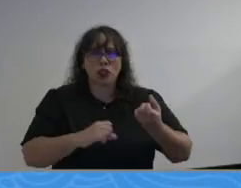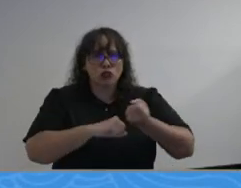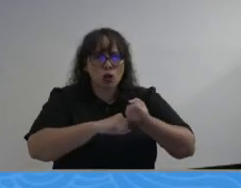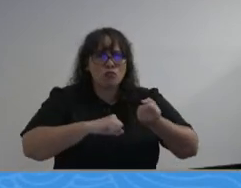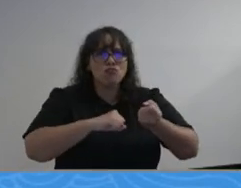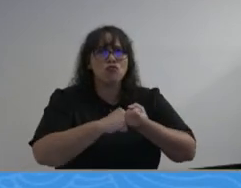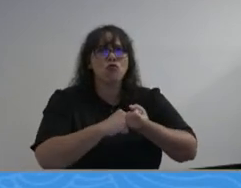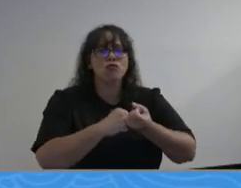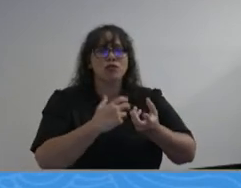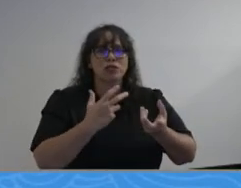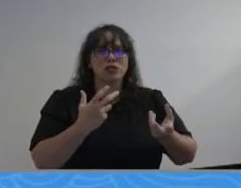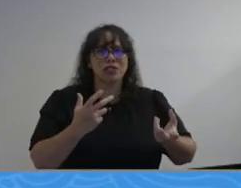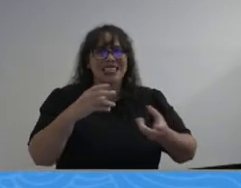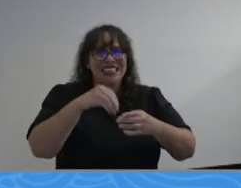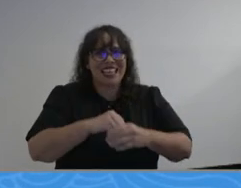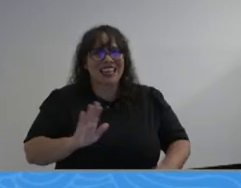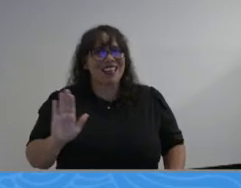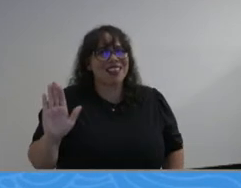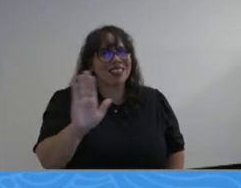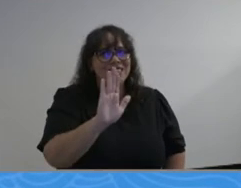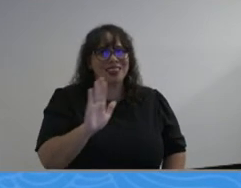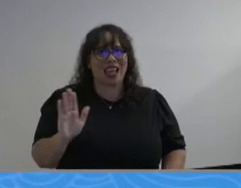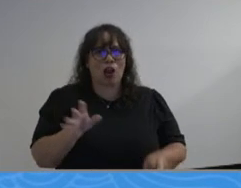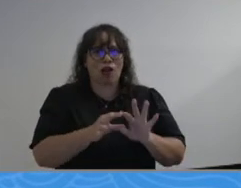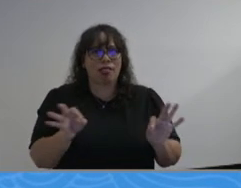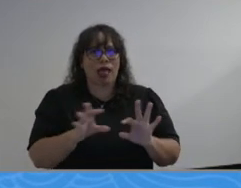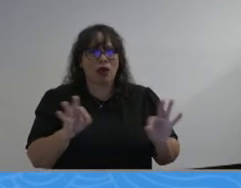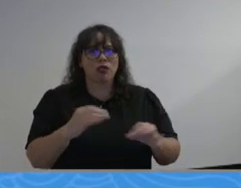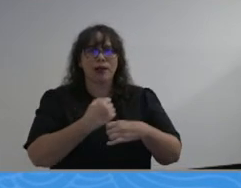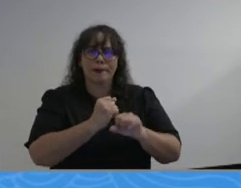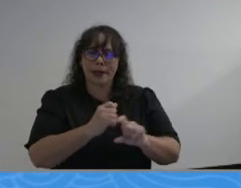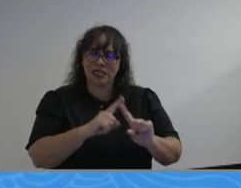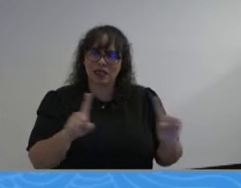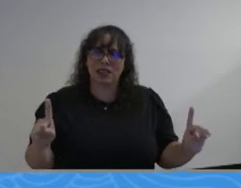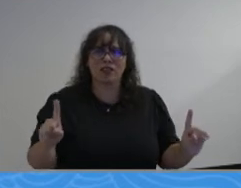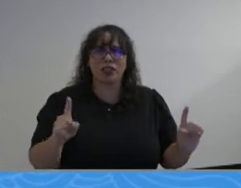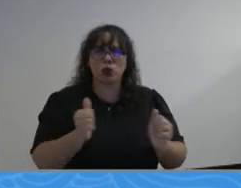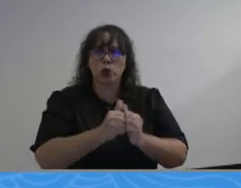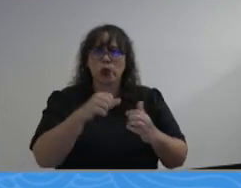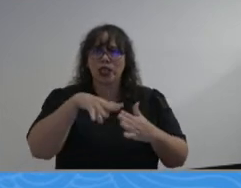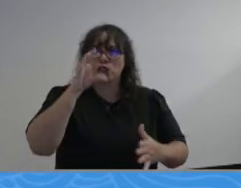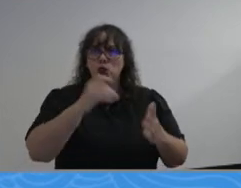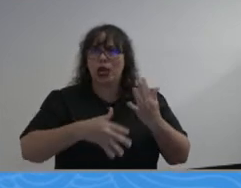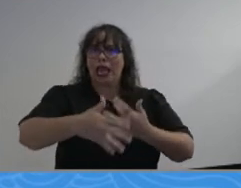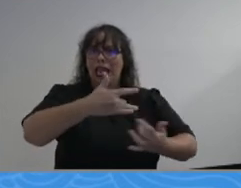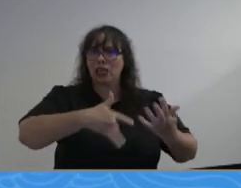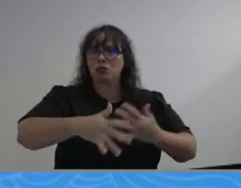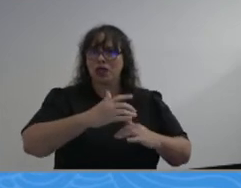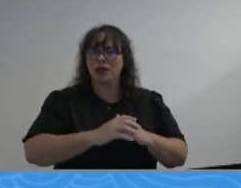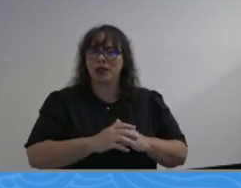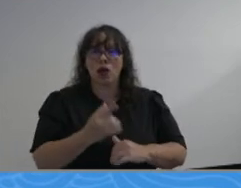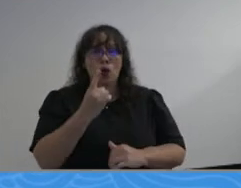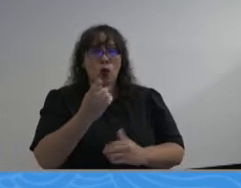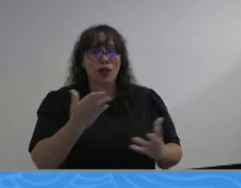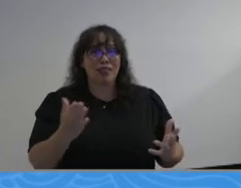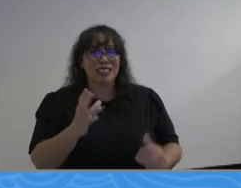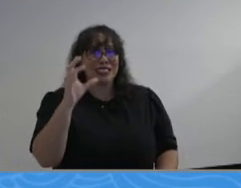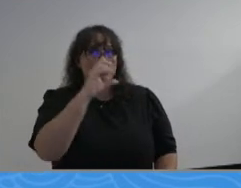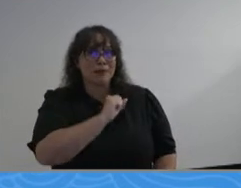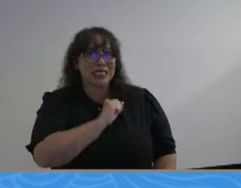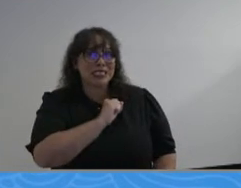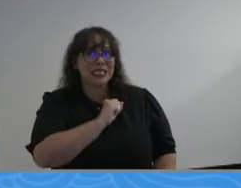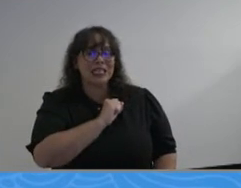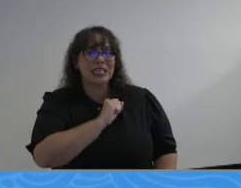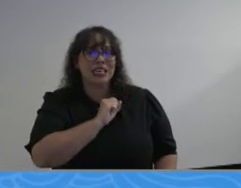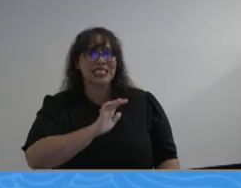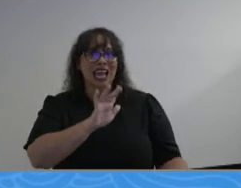supports that are in their language makes such a difference in terms of student engagement. And I think one of the things I say that's missing is sort